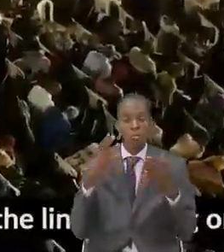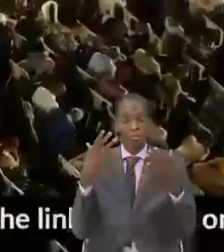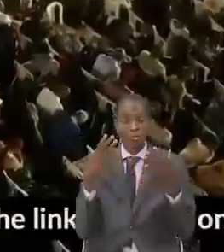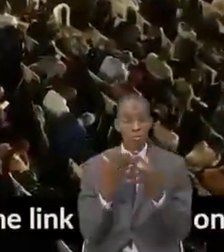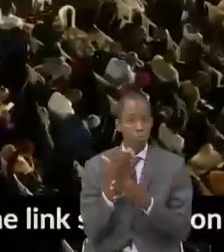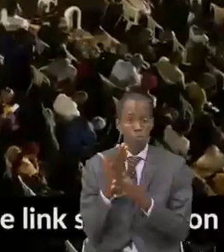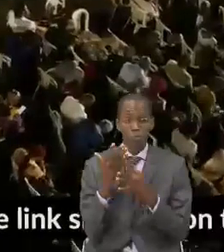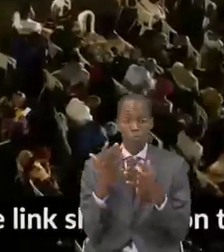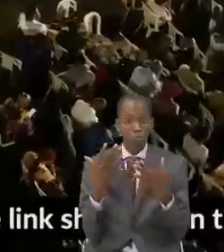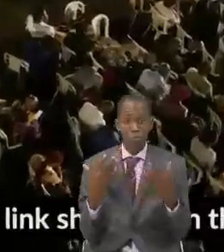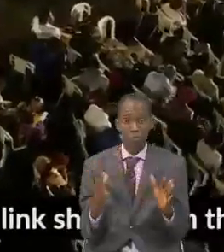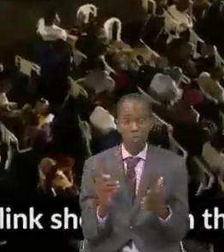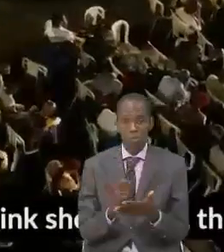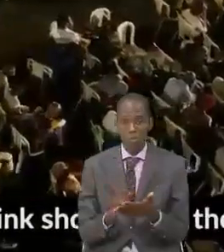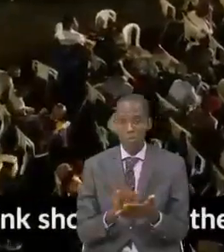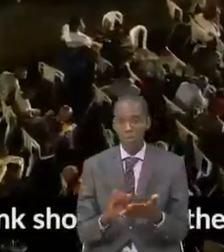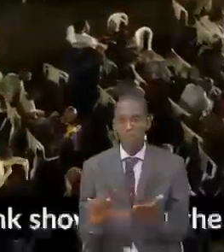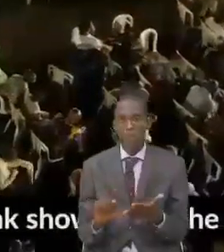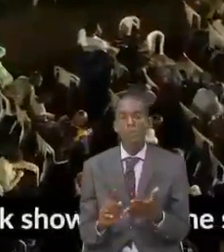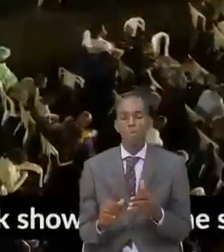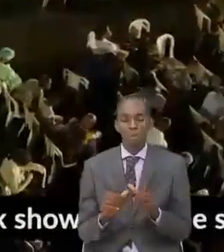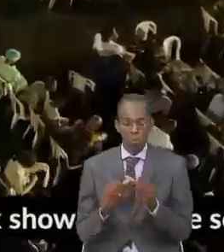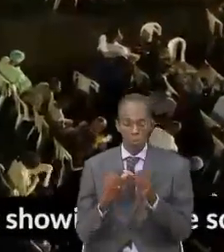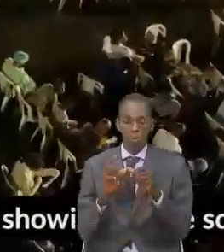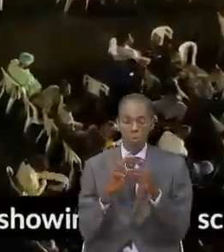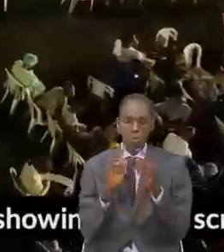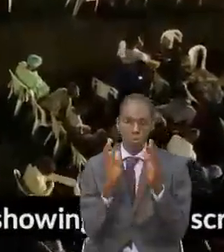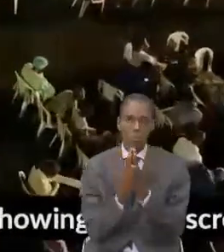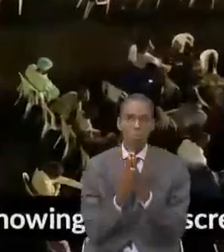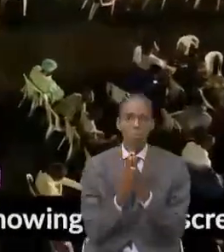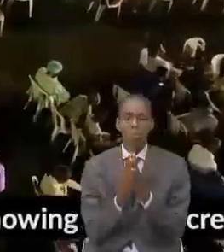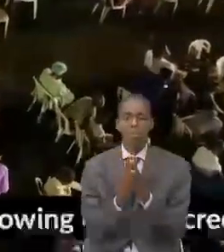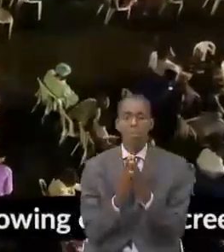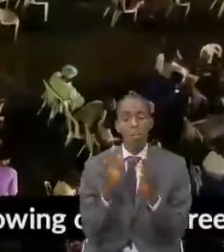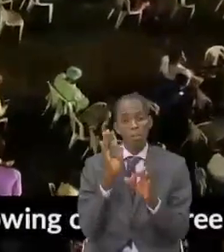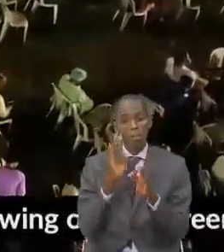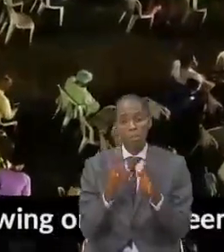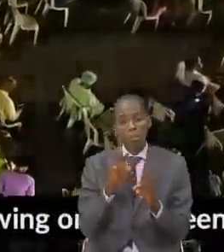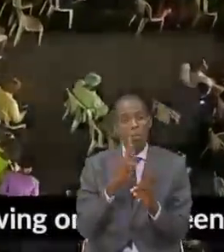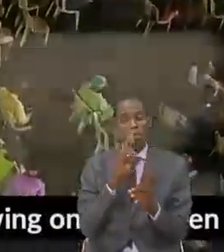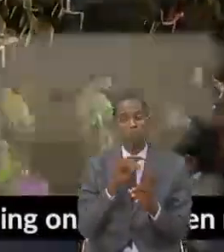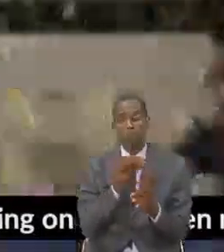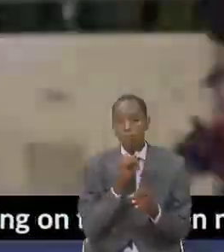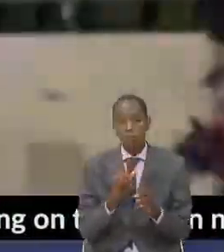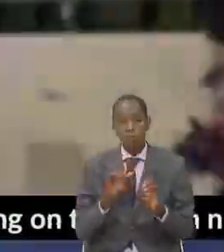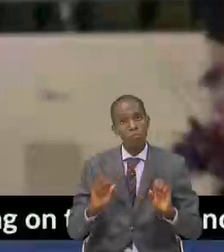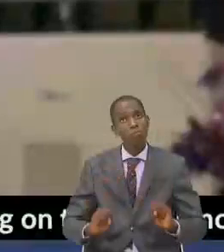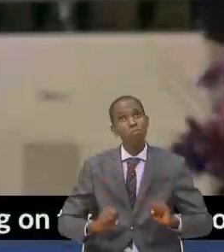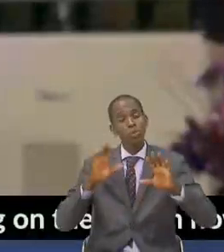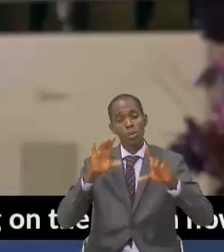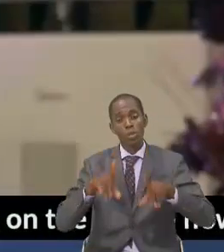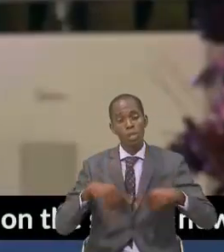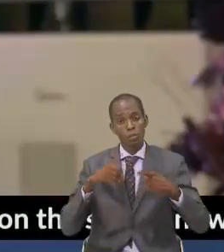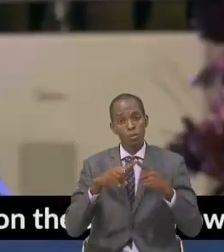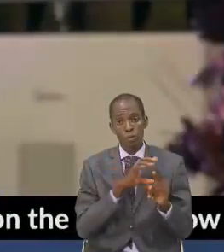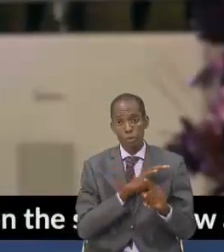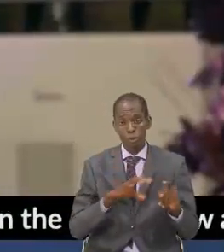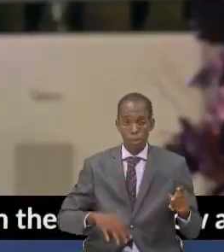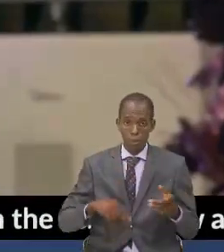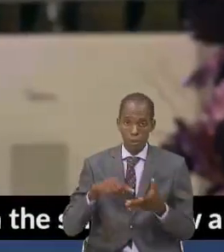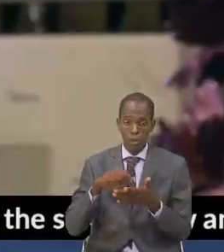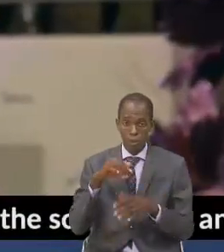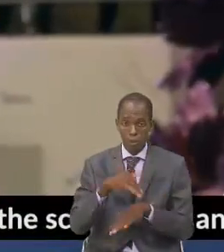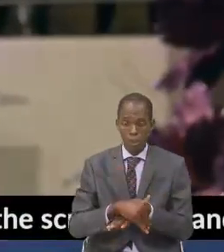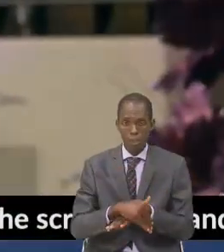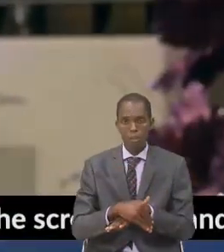be praying. And don't go anywhere. God will touch you tonight.